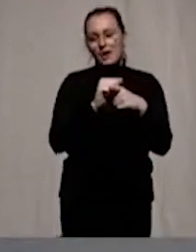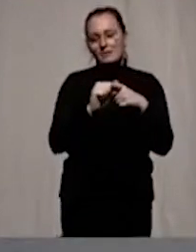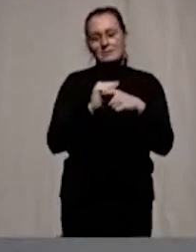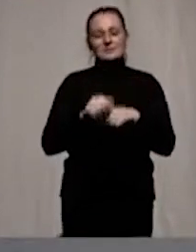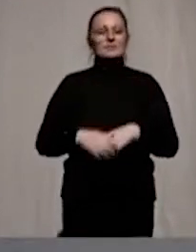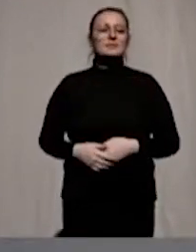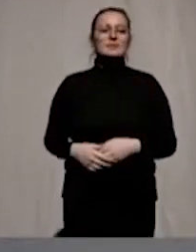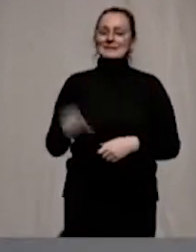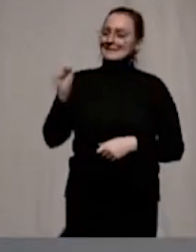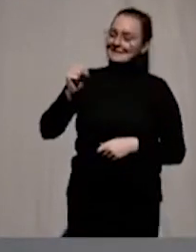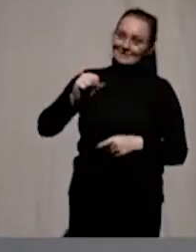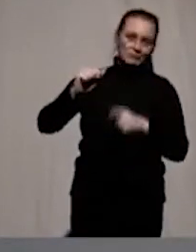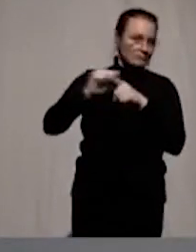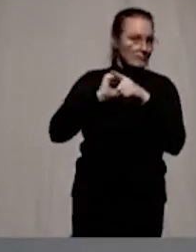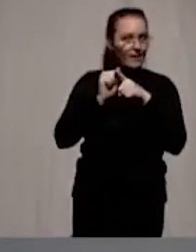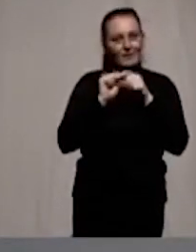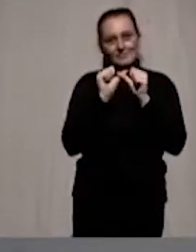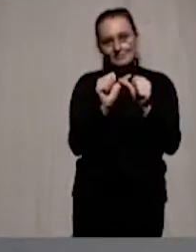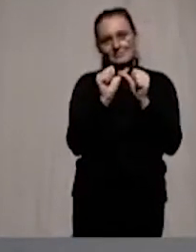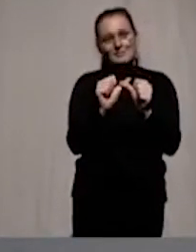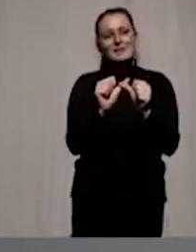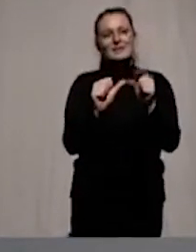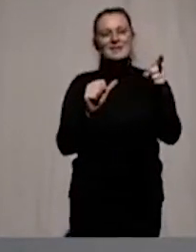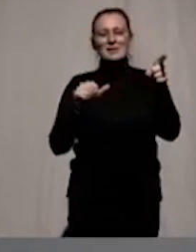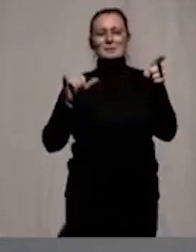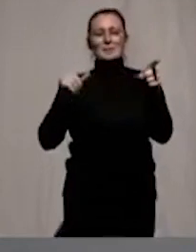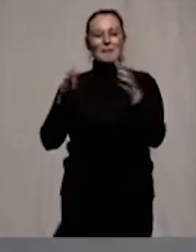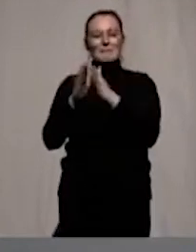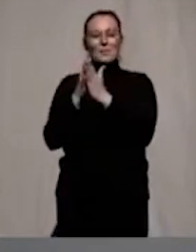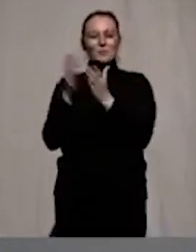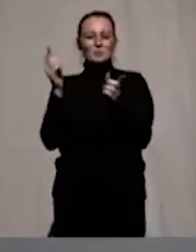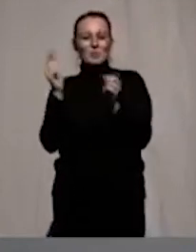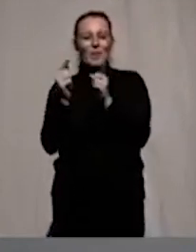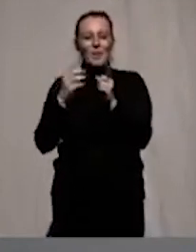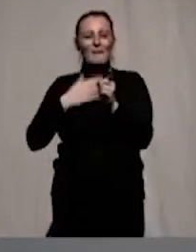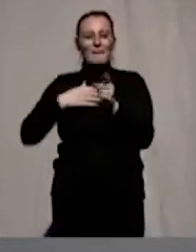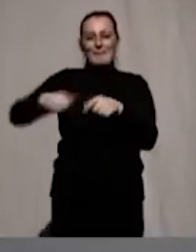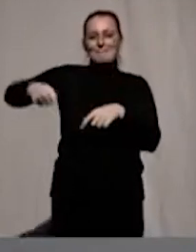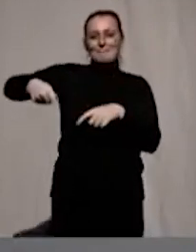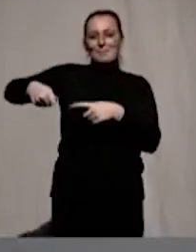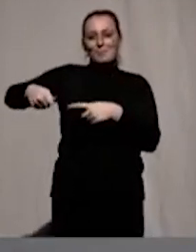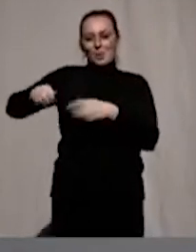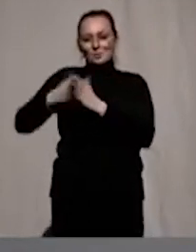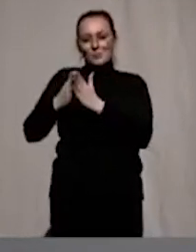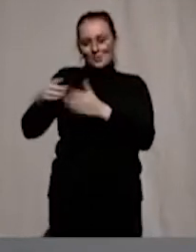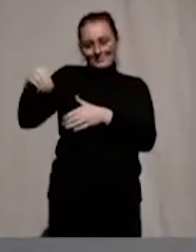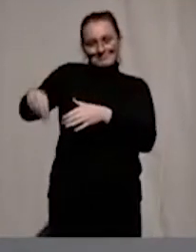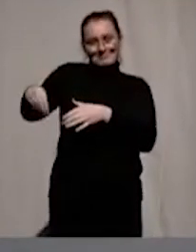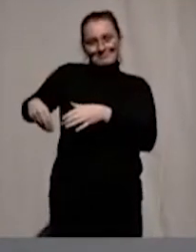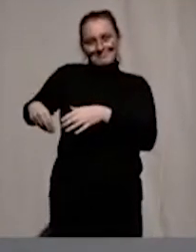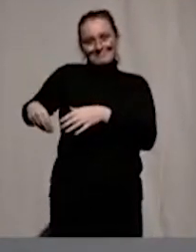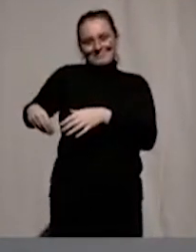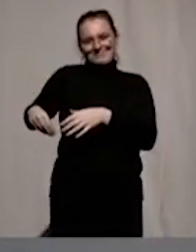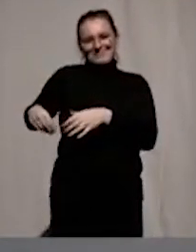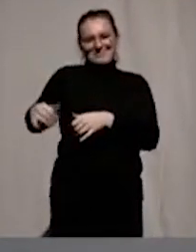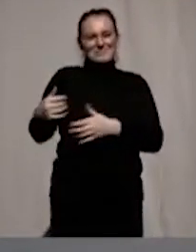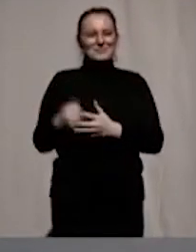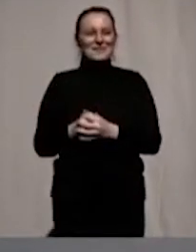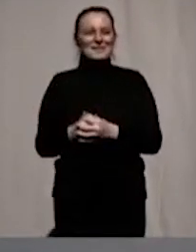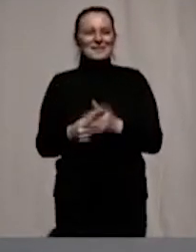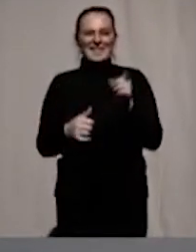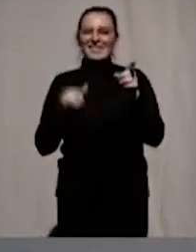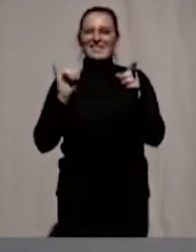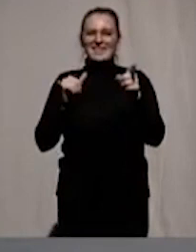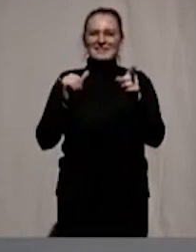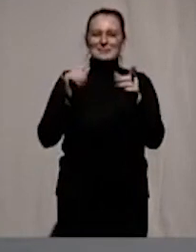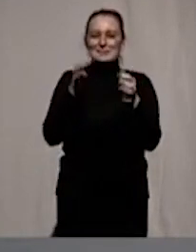just a few, like this small one here is my purse book. So I keep the tiny one in my purse, and that's got little, like this one actually I specifically use just